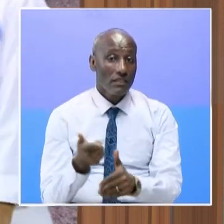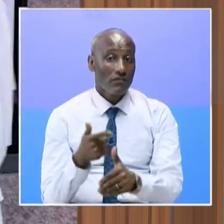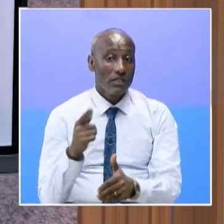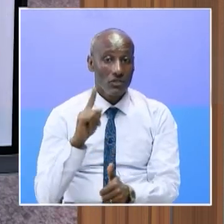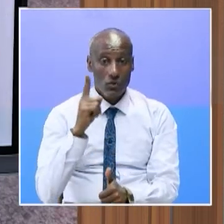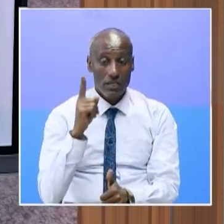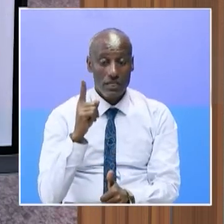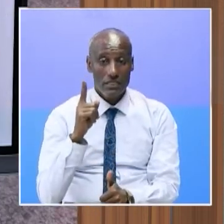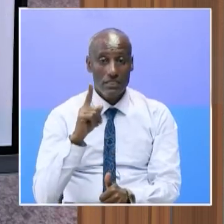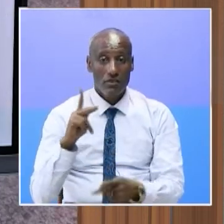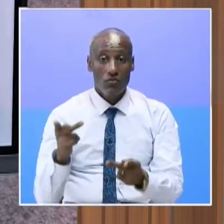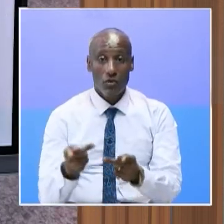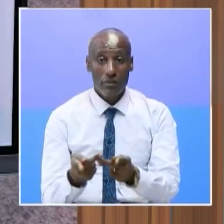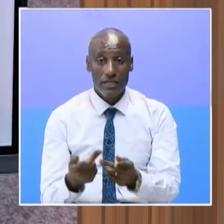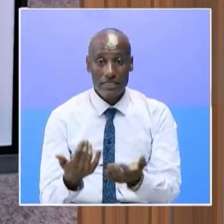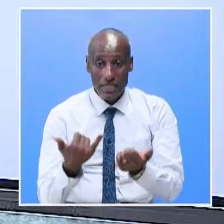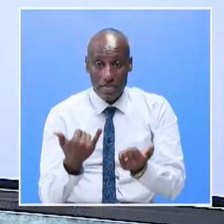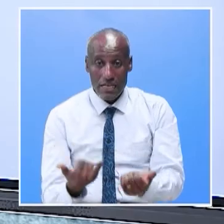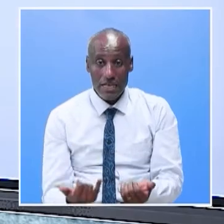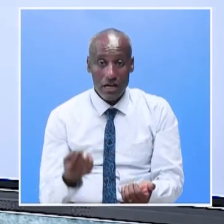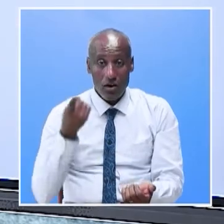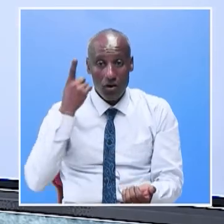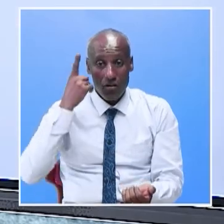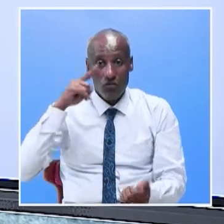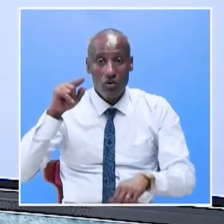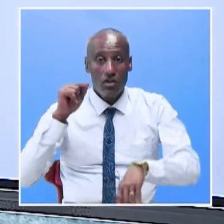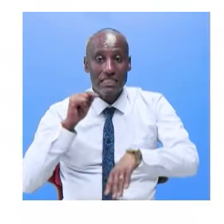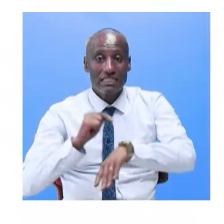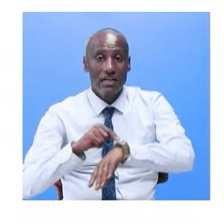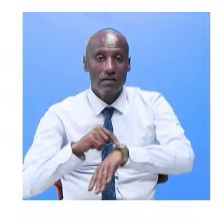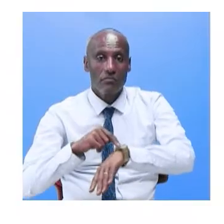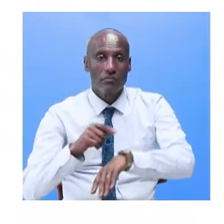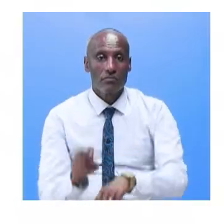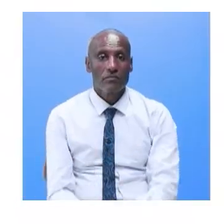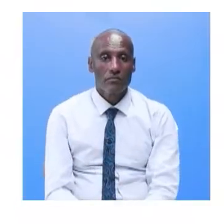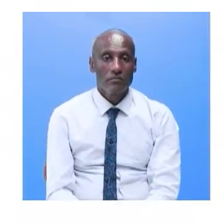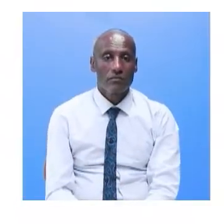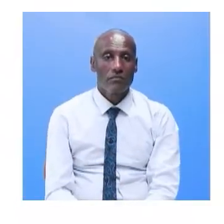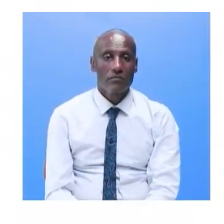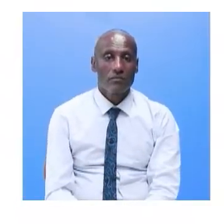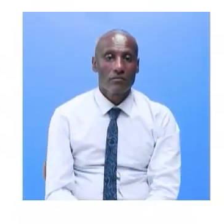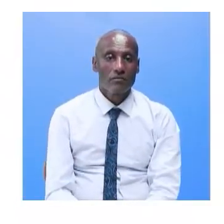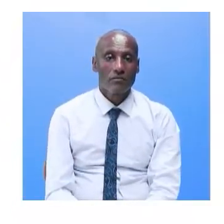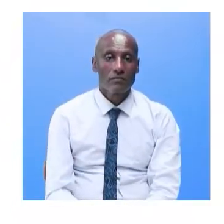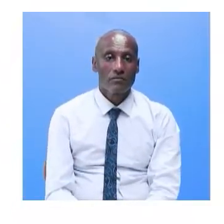the first example is like before, in.